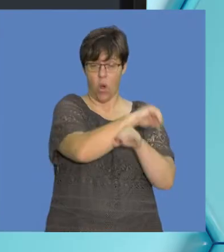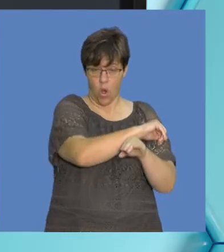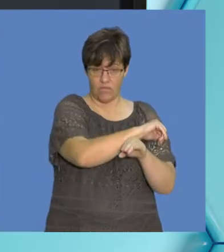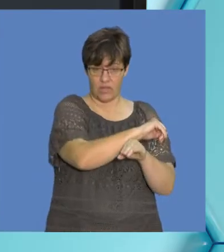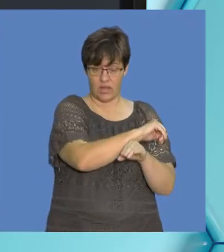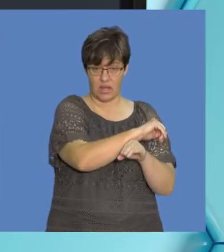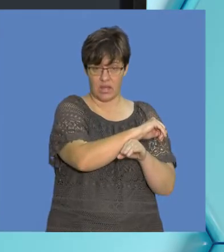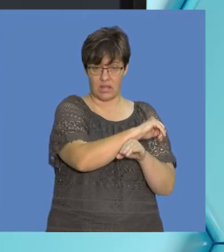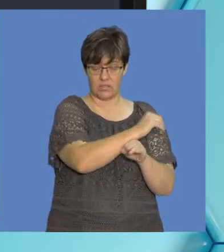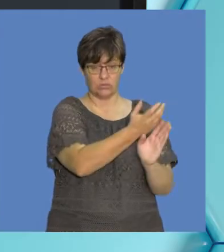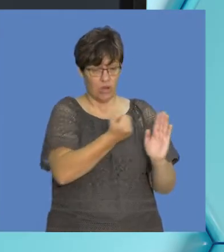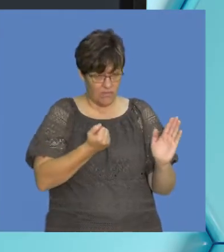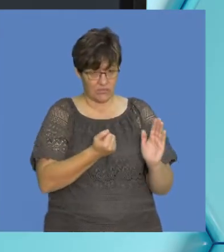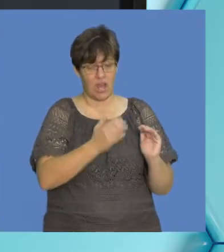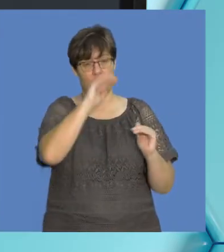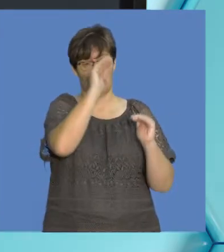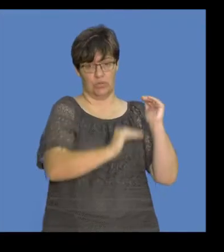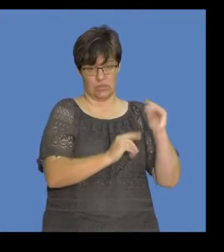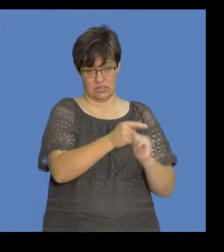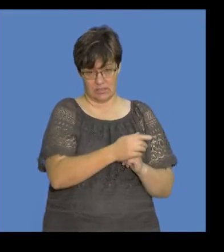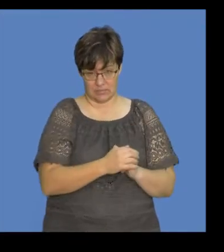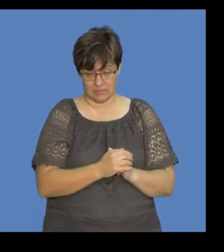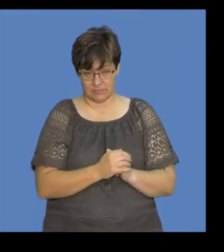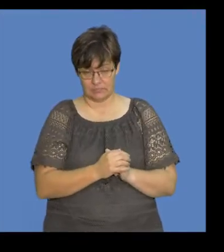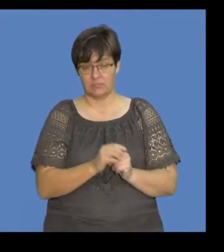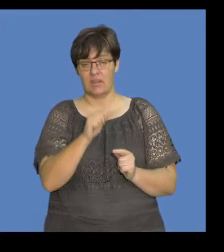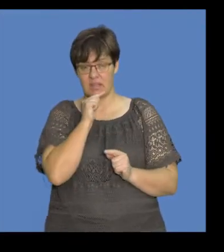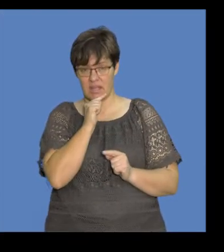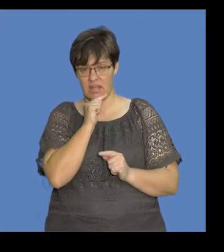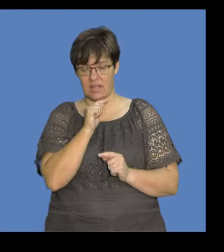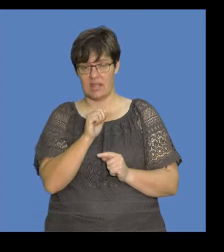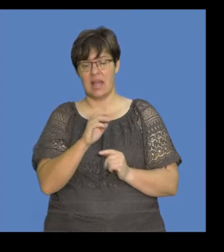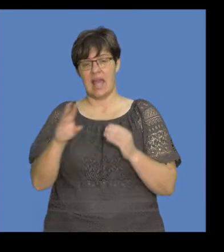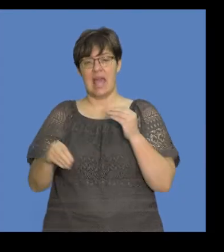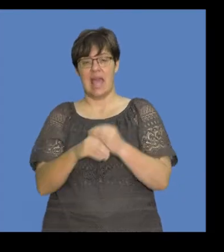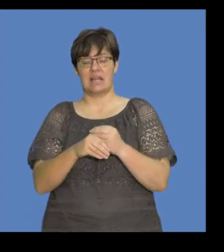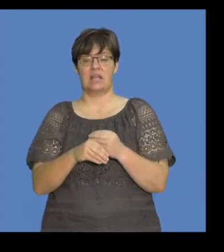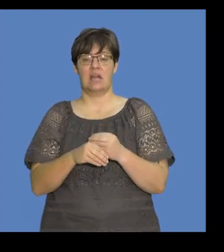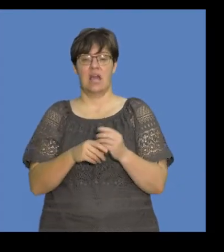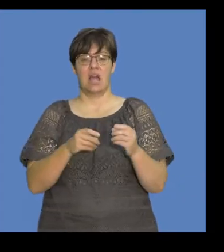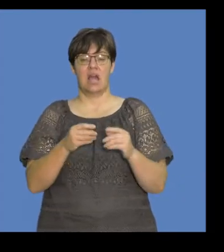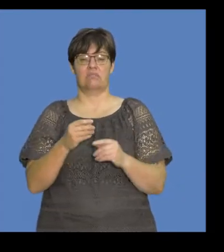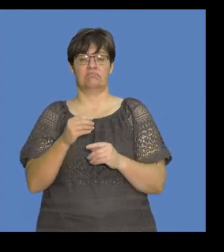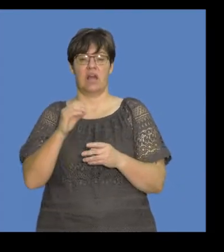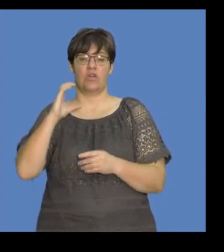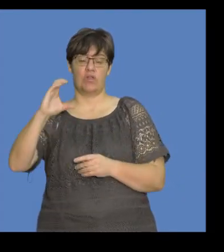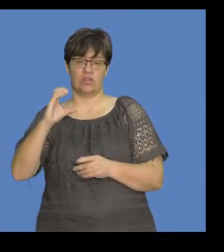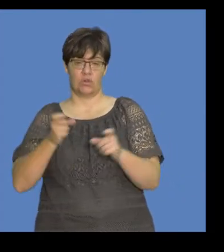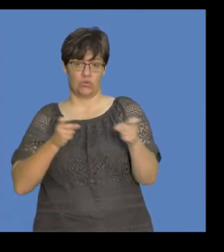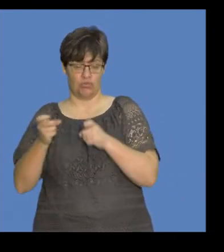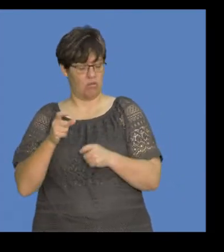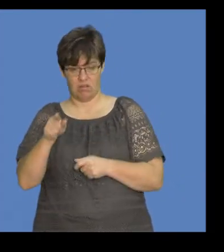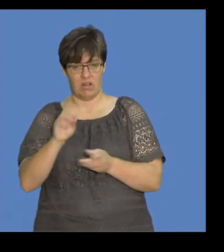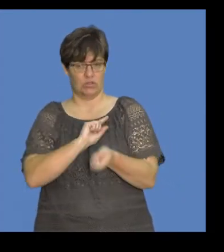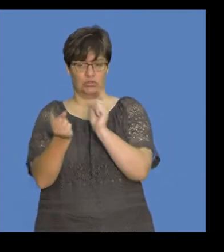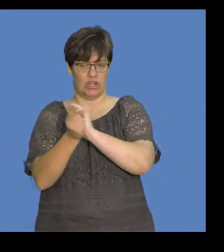reduce the overdraft. Okay, and then you have your aid to creditors control. Obviously, that one will not change.